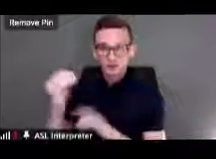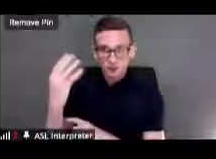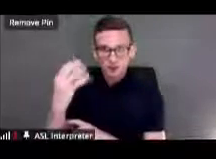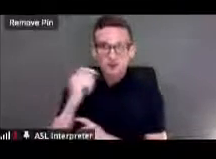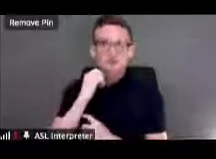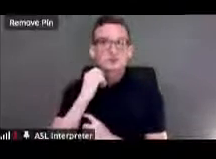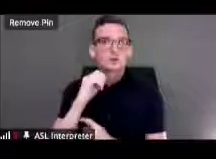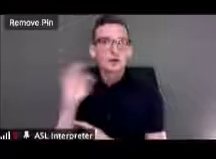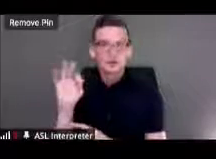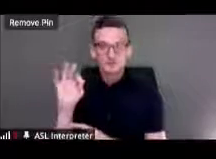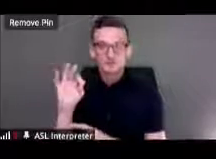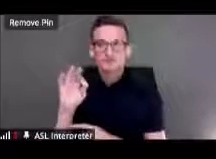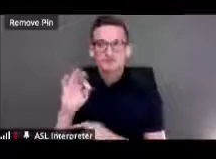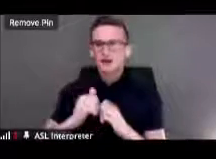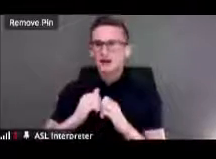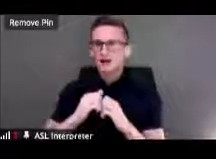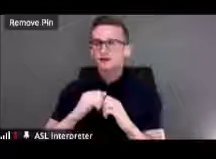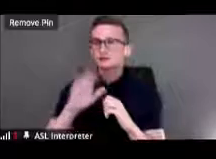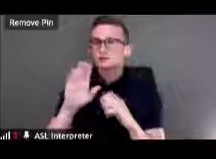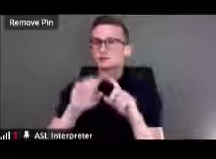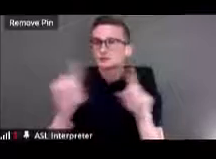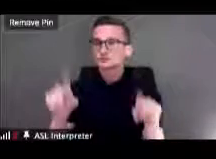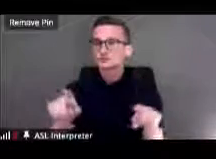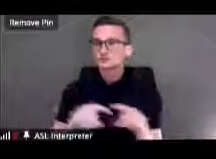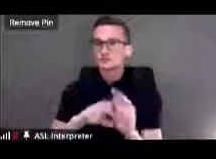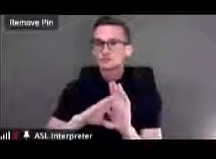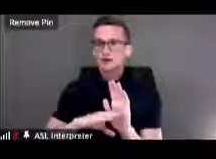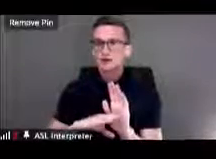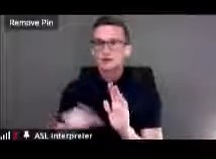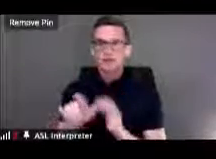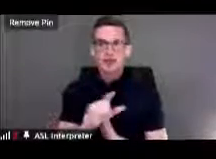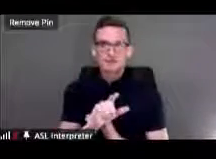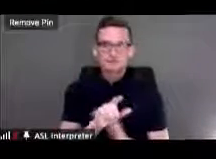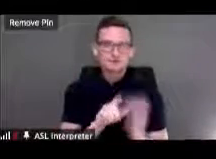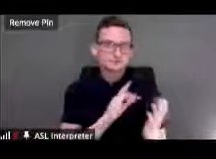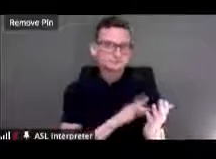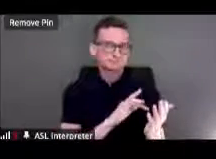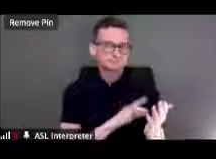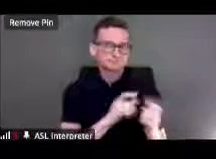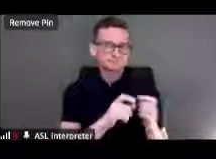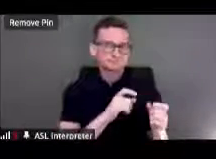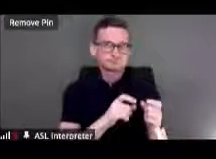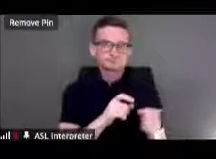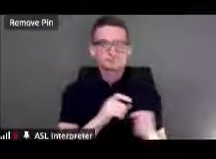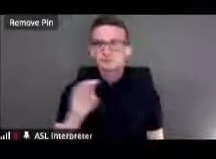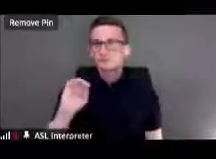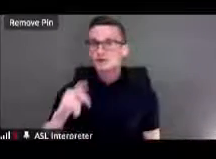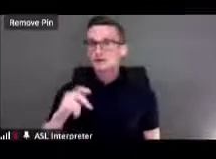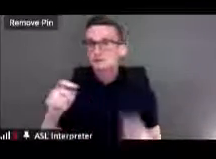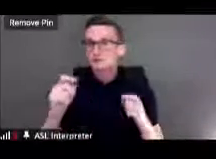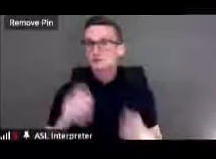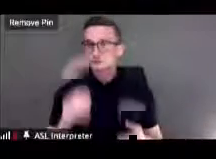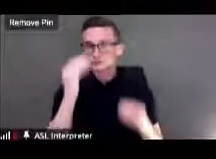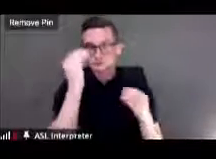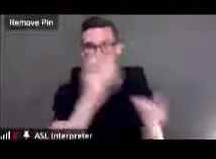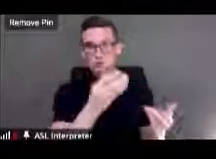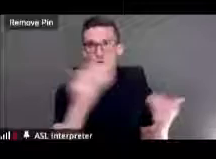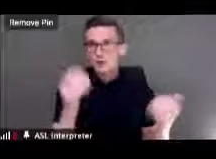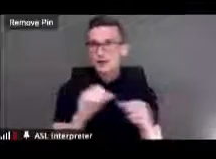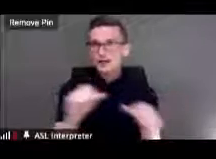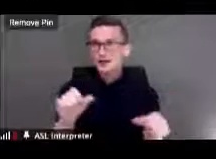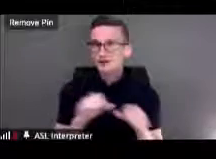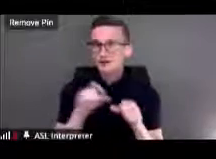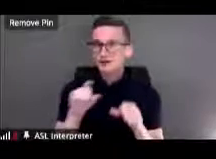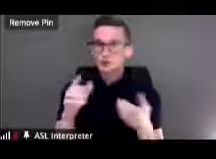lower left corner of your screen. If you will please remind the mapper of what area you would like to discuss today, the floor is yours.